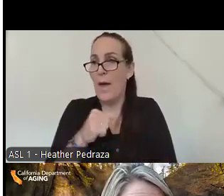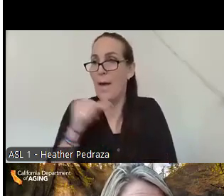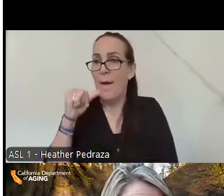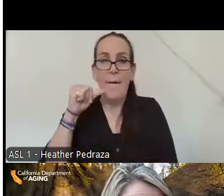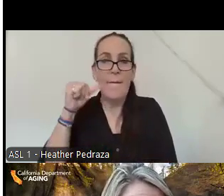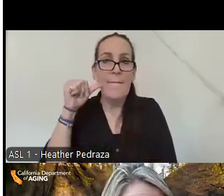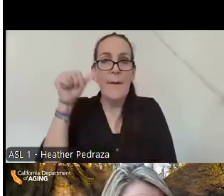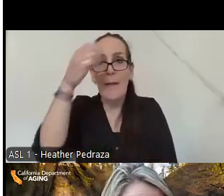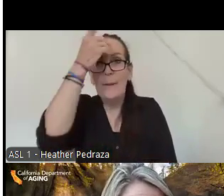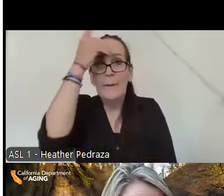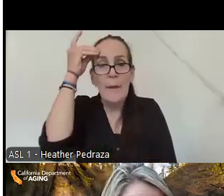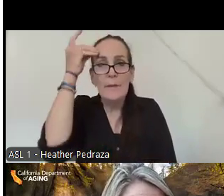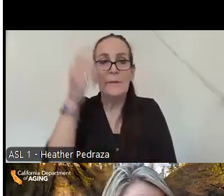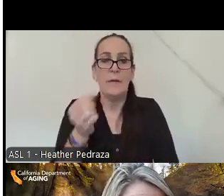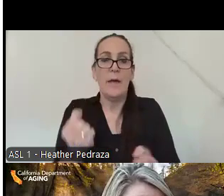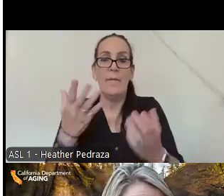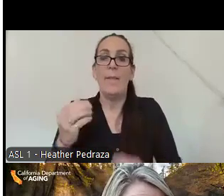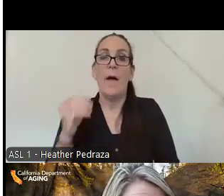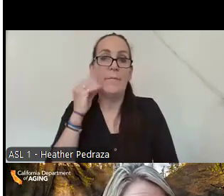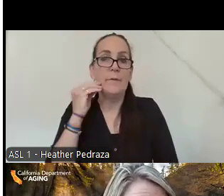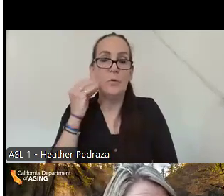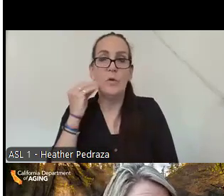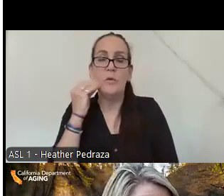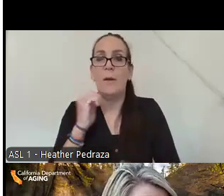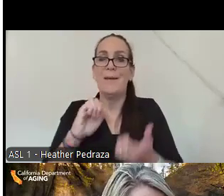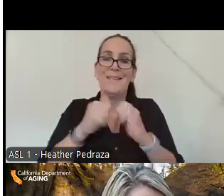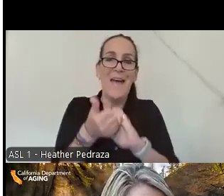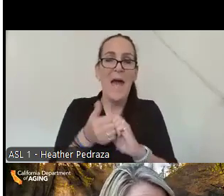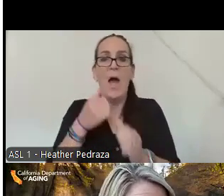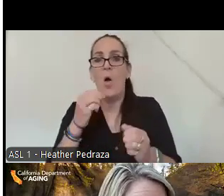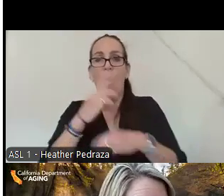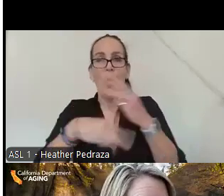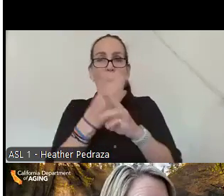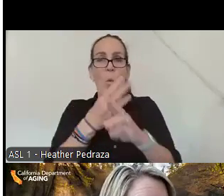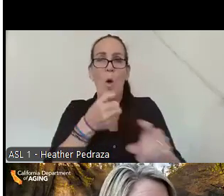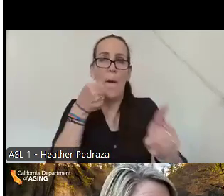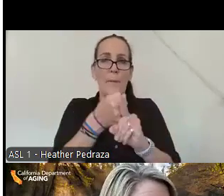experience navigating the world and how it impacts people living with dementia.